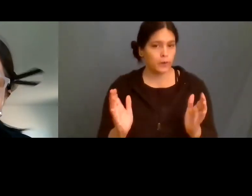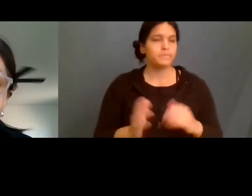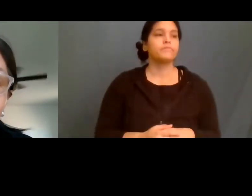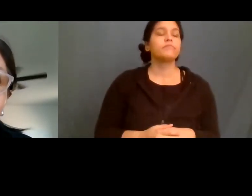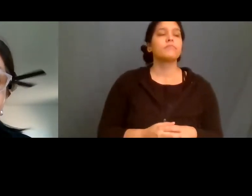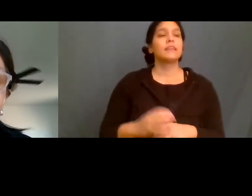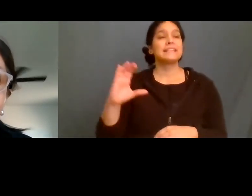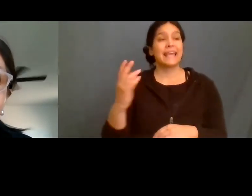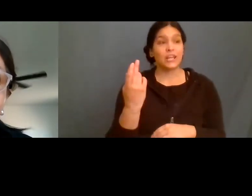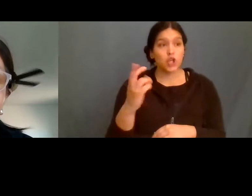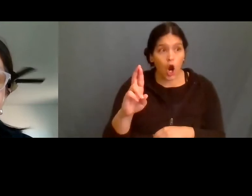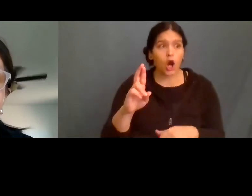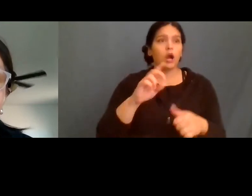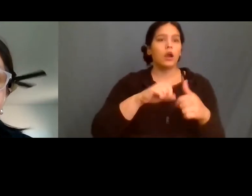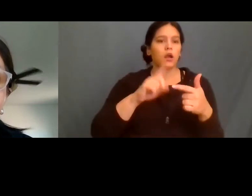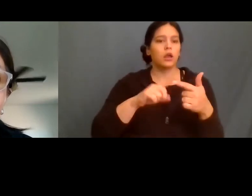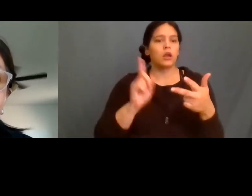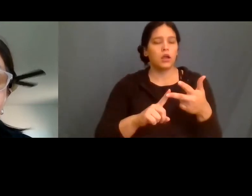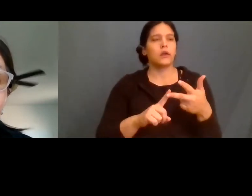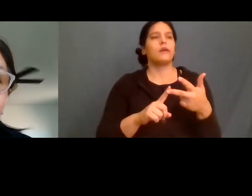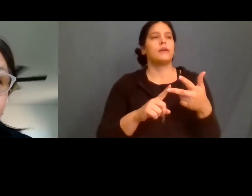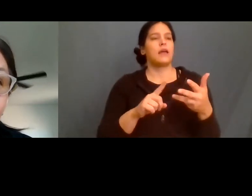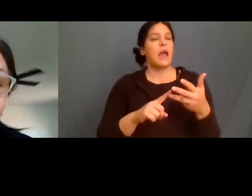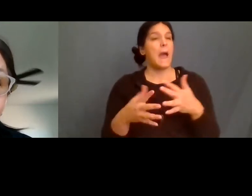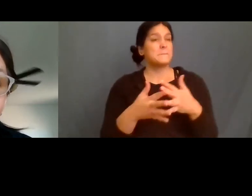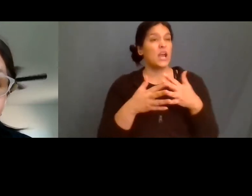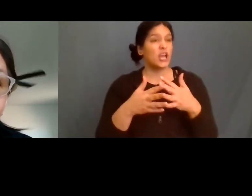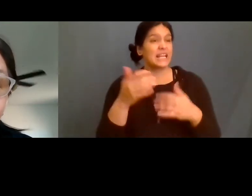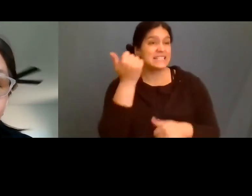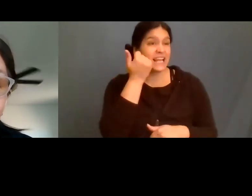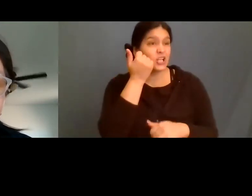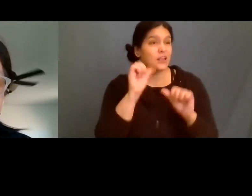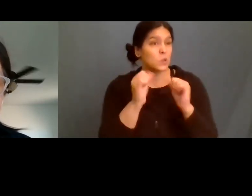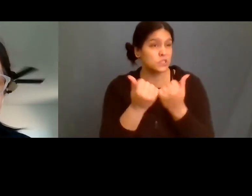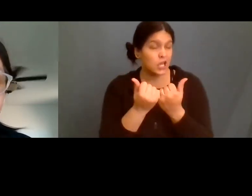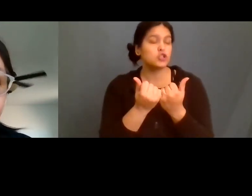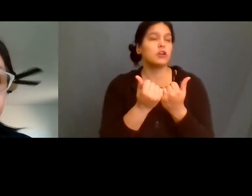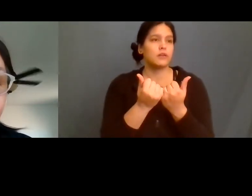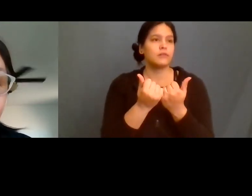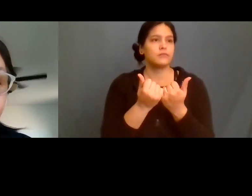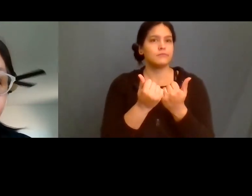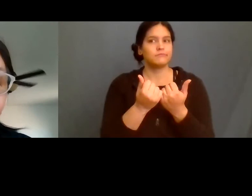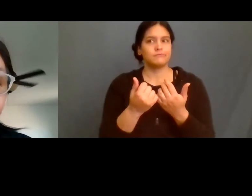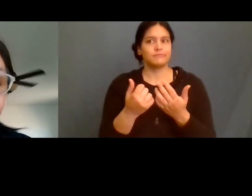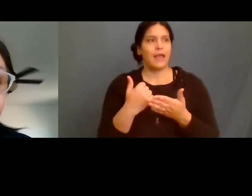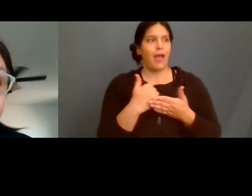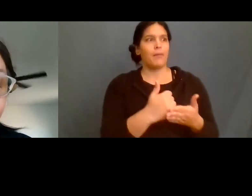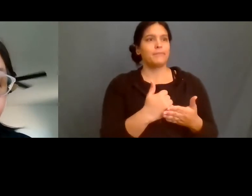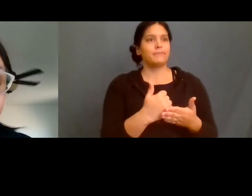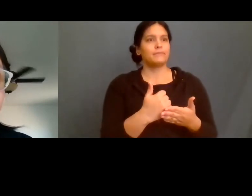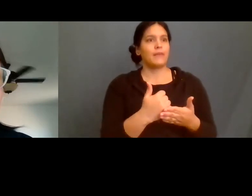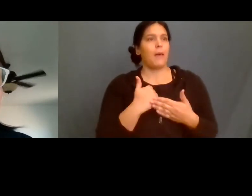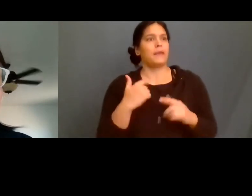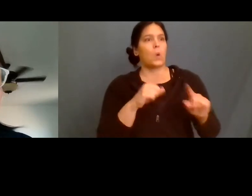CHR and the American Dental Association also put me through school to be a community dental health